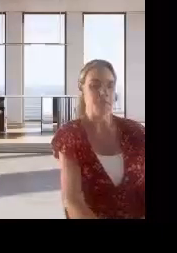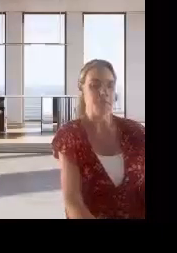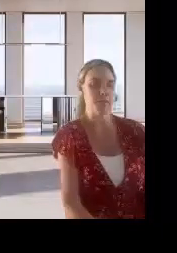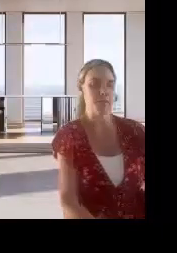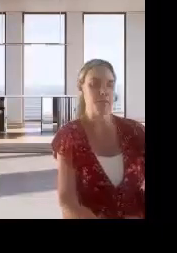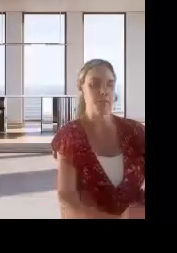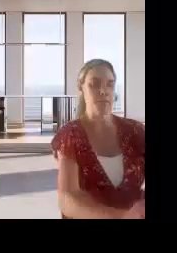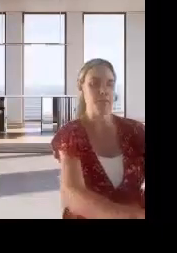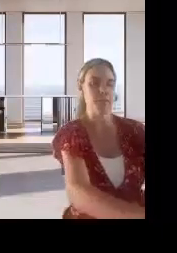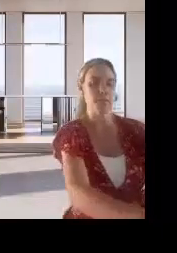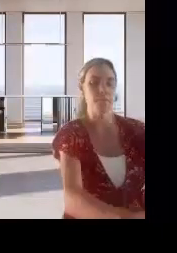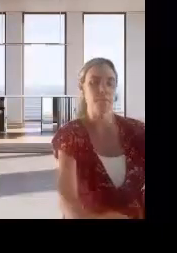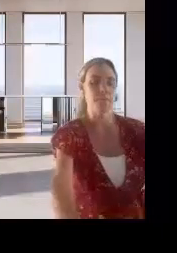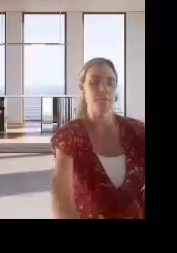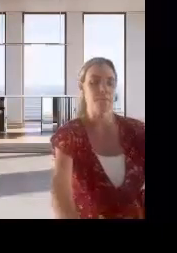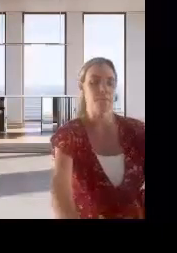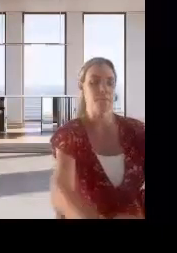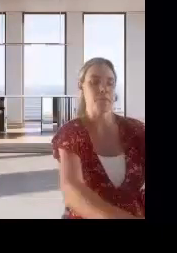for